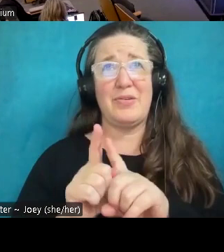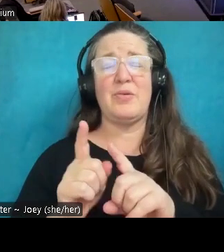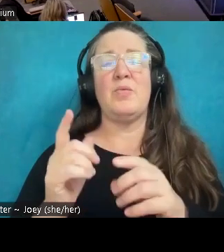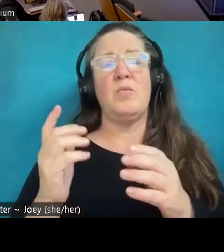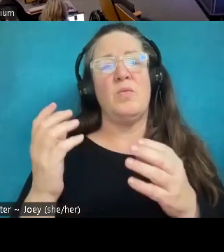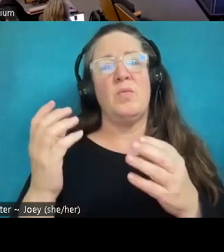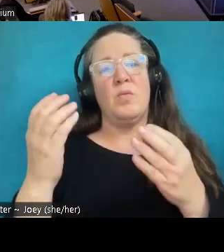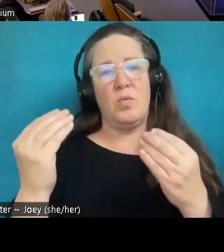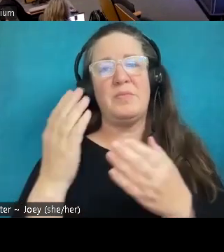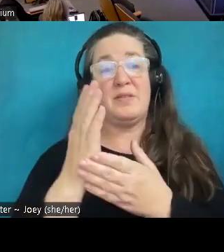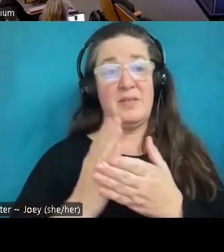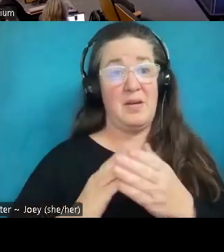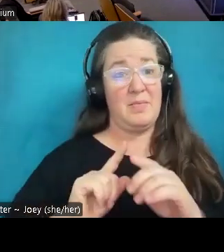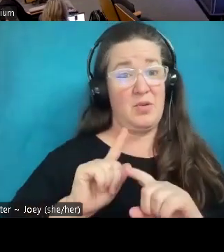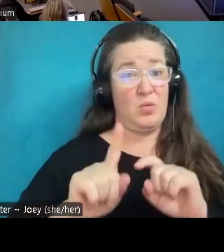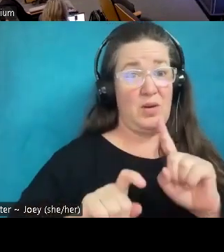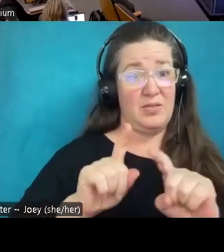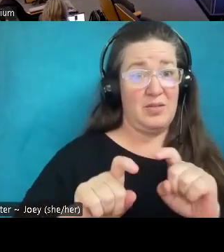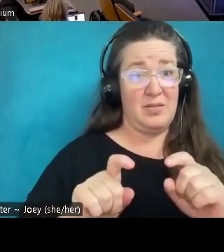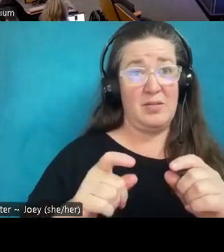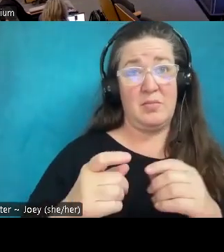of the questions that we did not get to answer before.